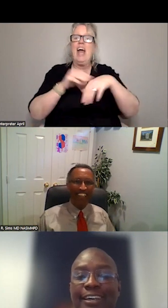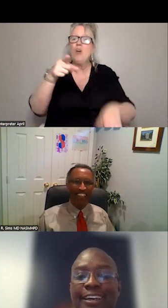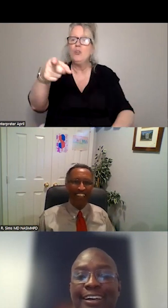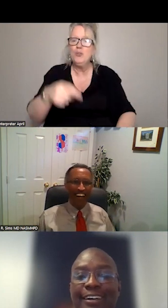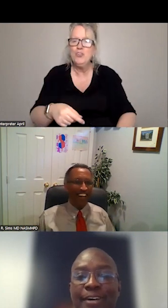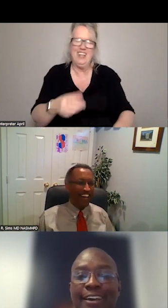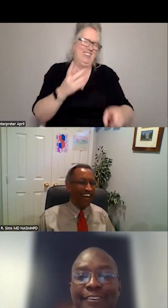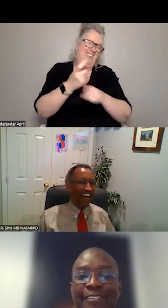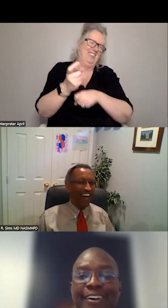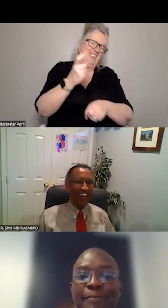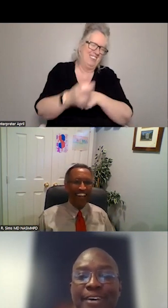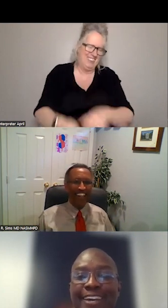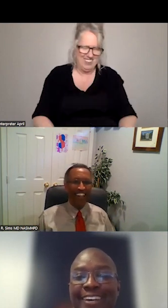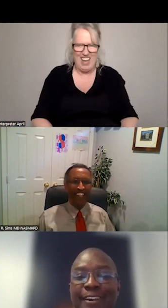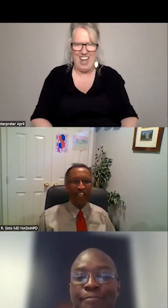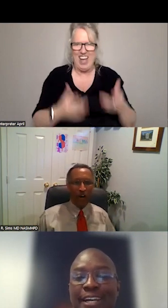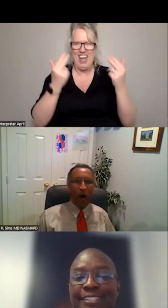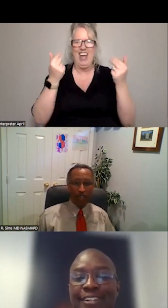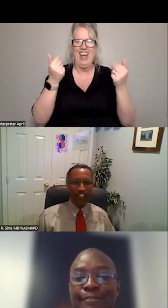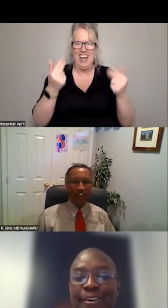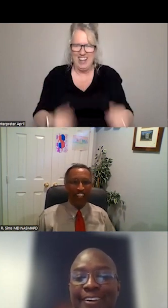kidding. My